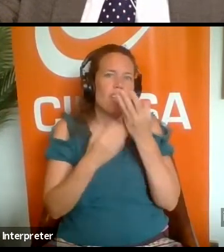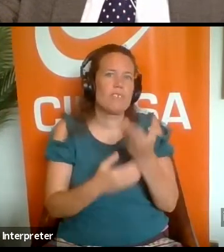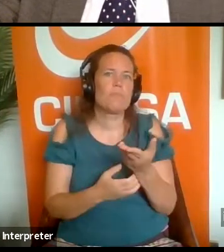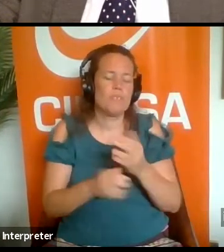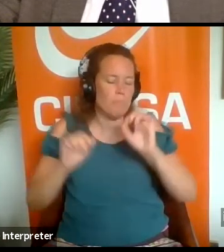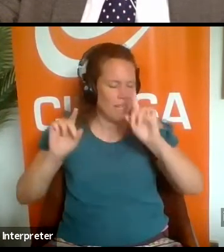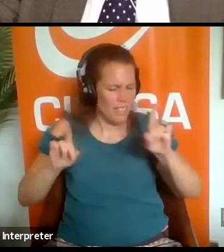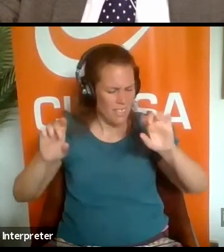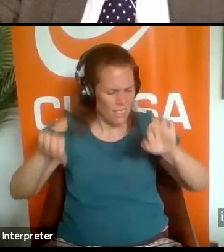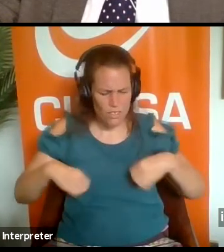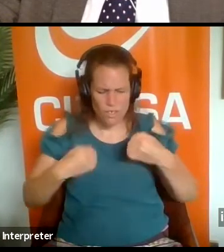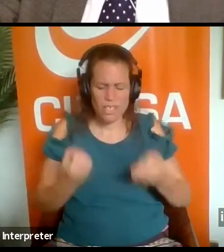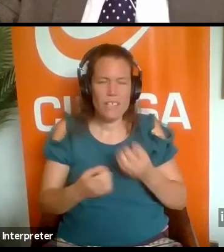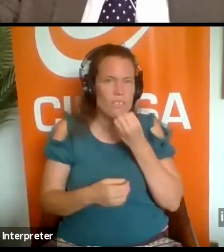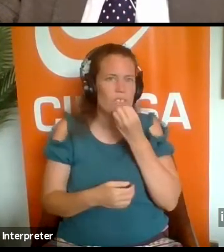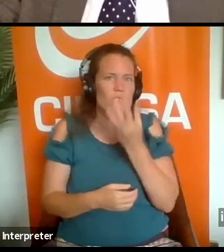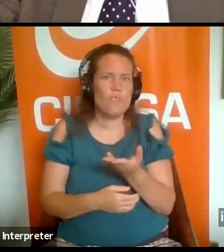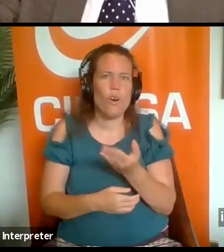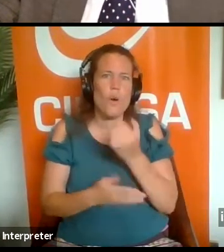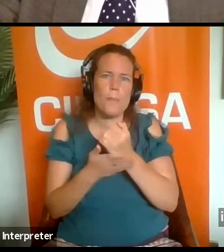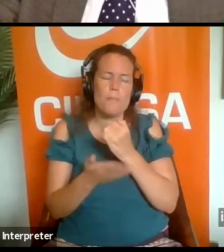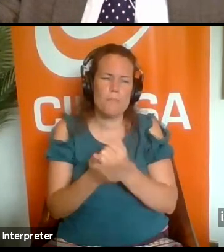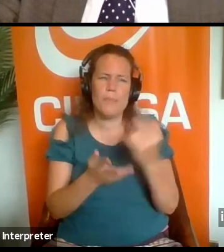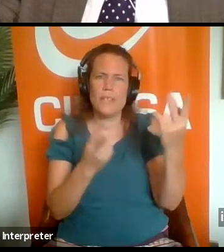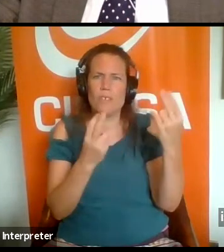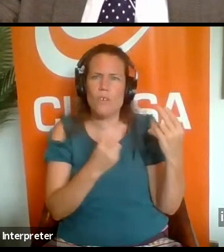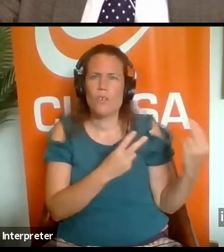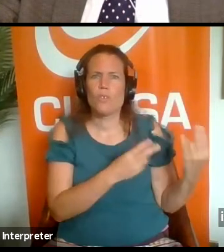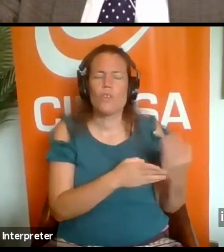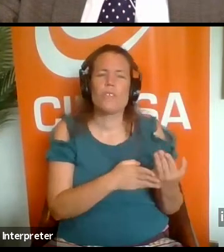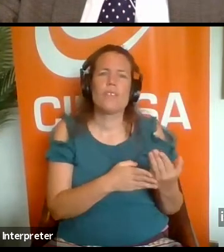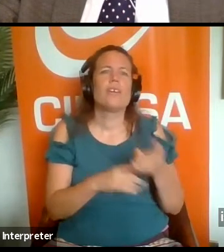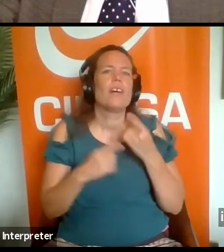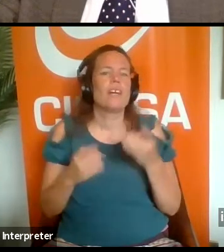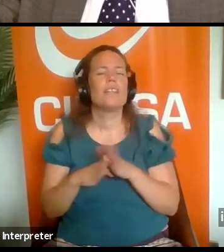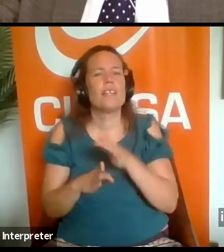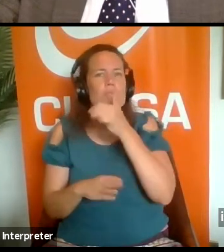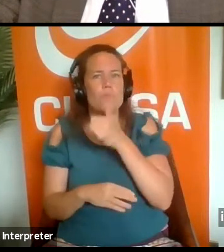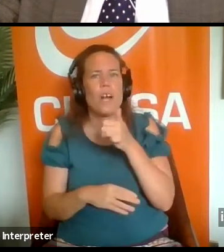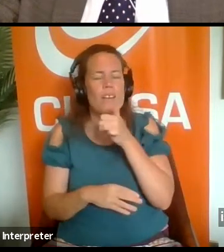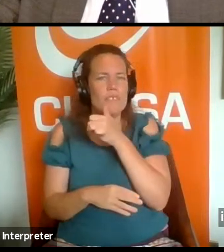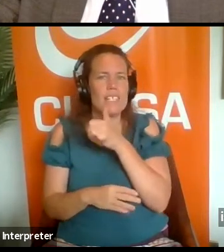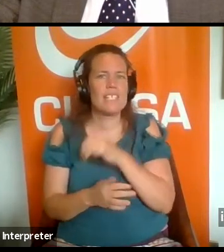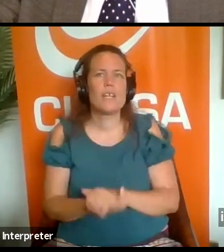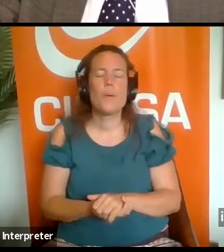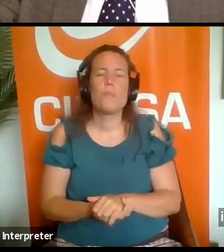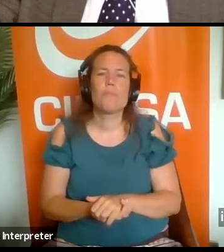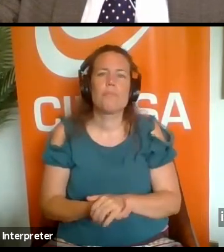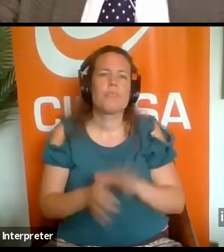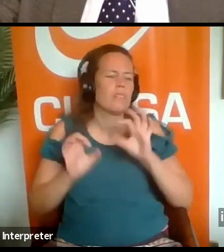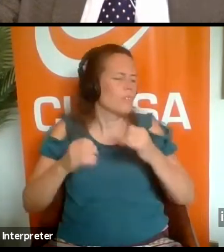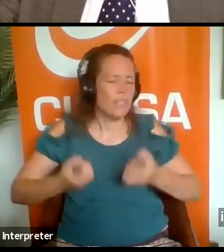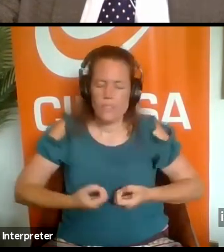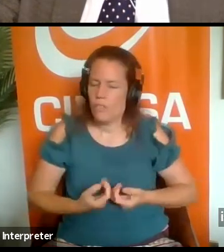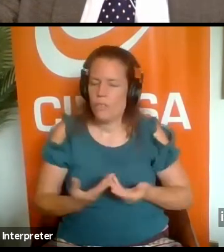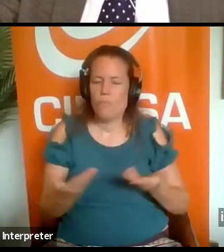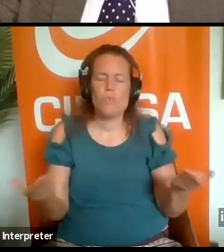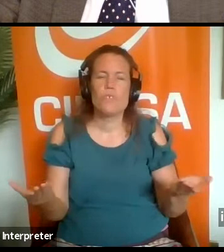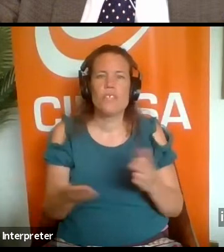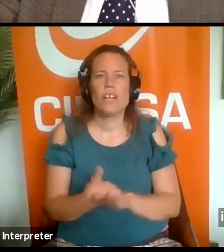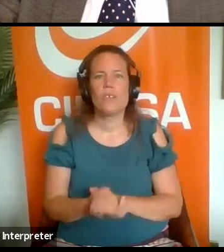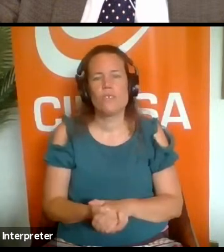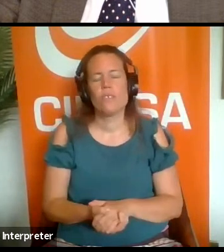you've been looked at. But also it's your privacy, and then you can just push it out to the public. I